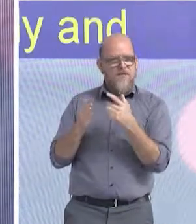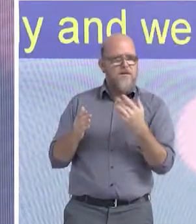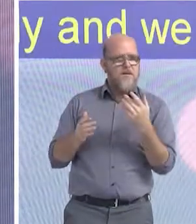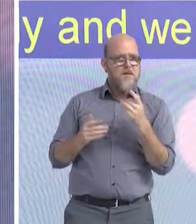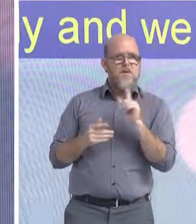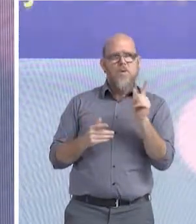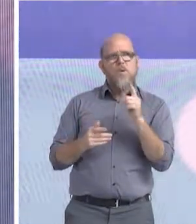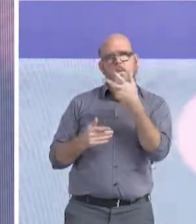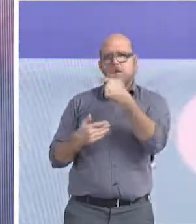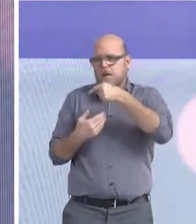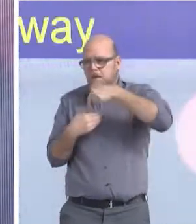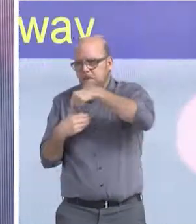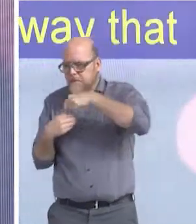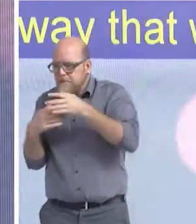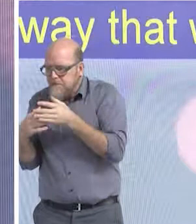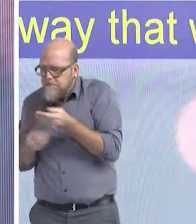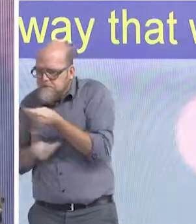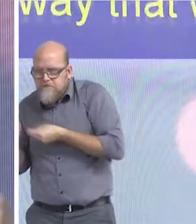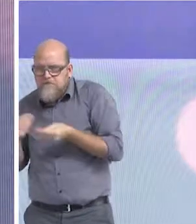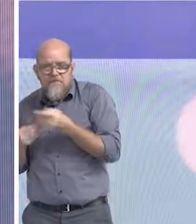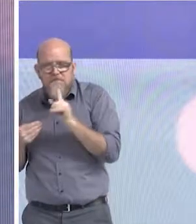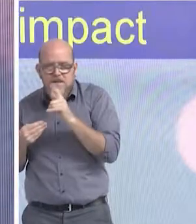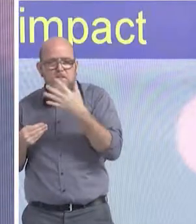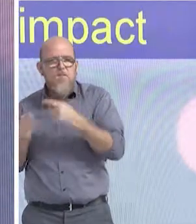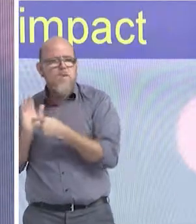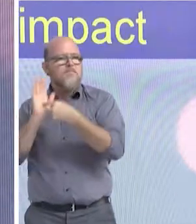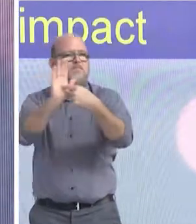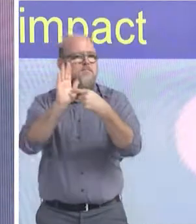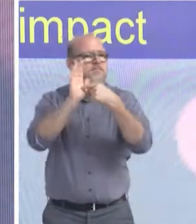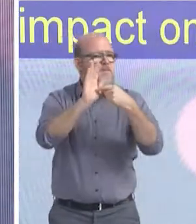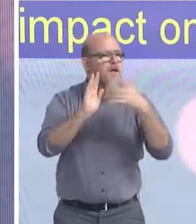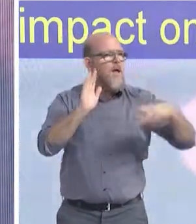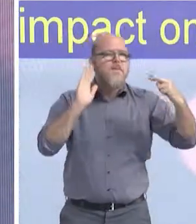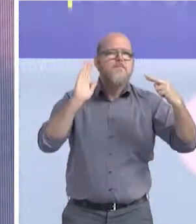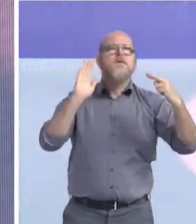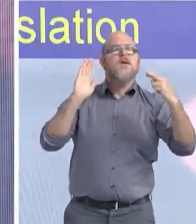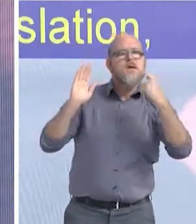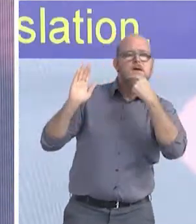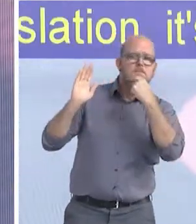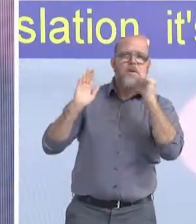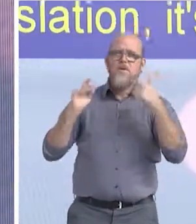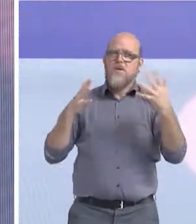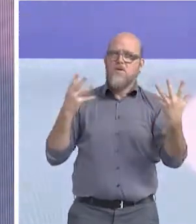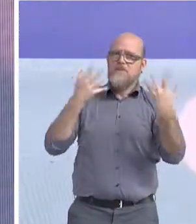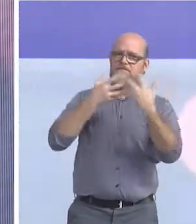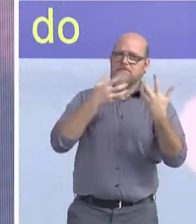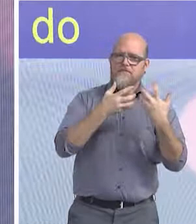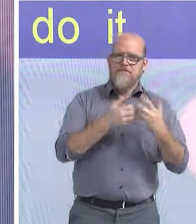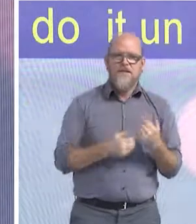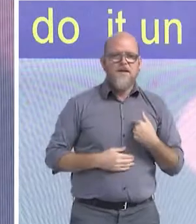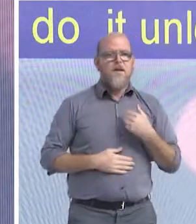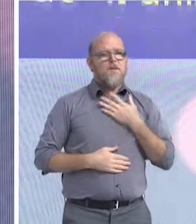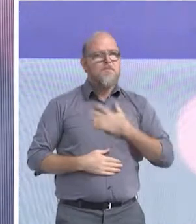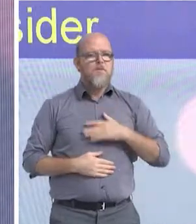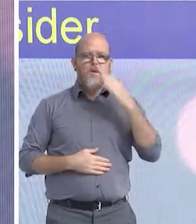that we can, to a degree, impact on our member state legislation, it's very difficult to do it unless you're an insider in